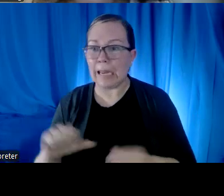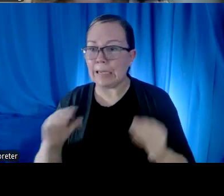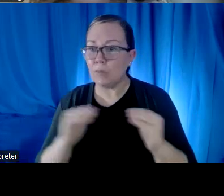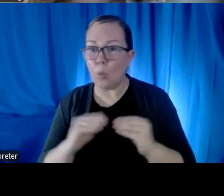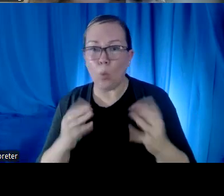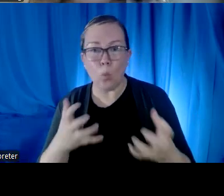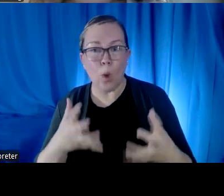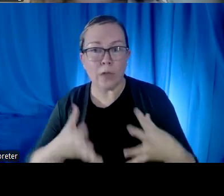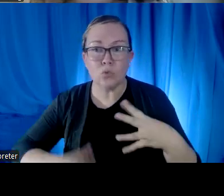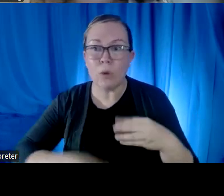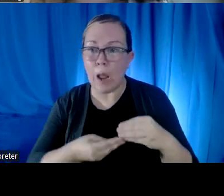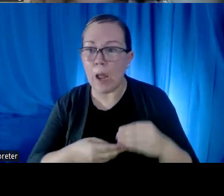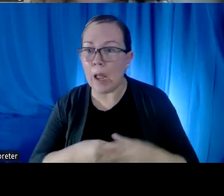add?